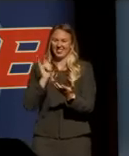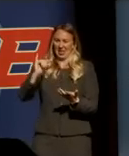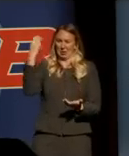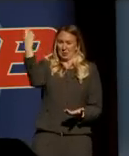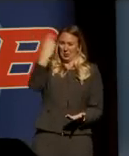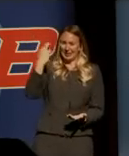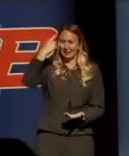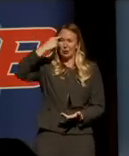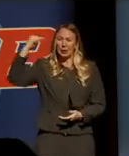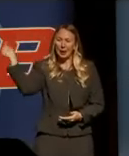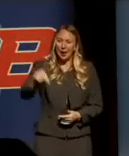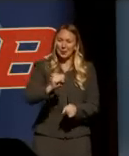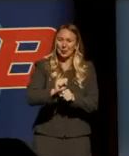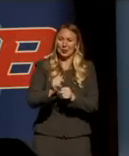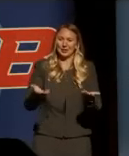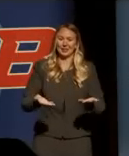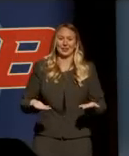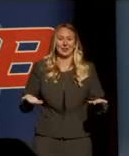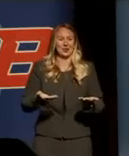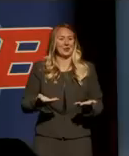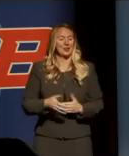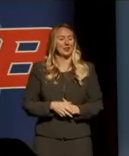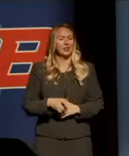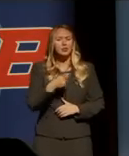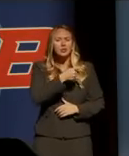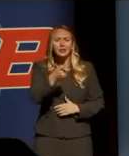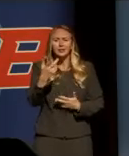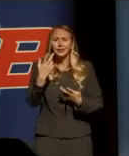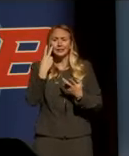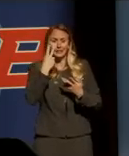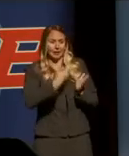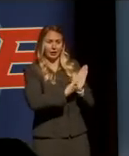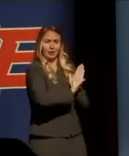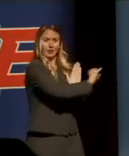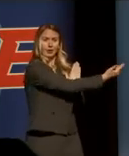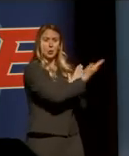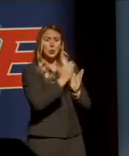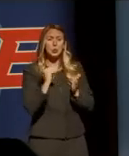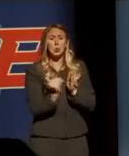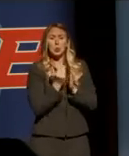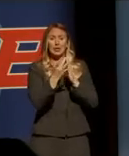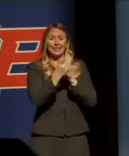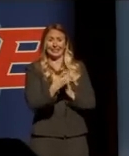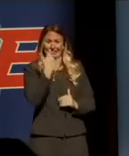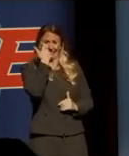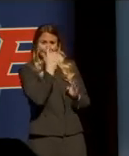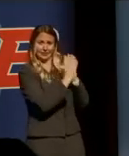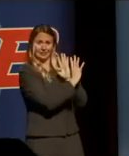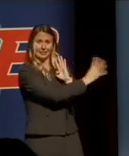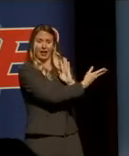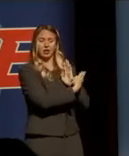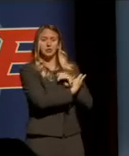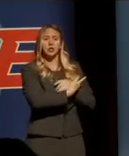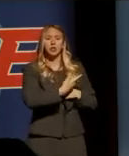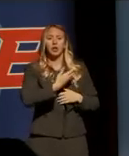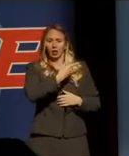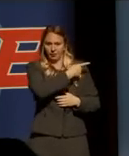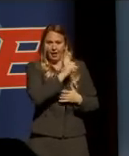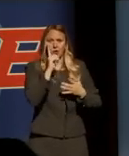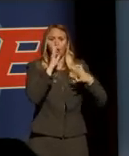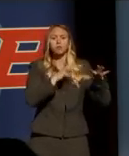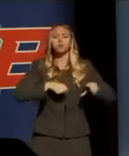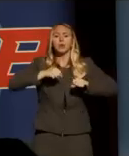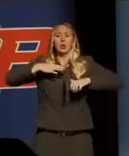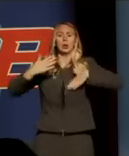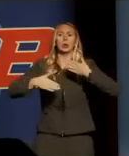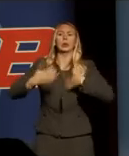for. And you saw these incredible new leaders who are going to drive us forward into the future